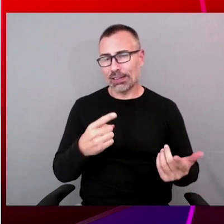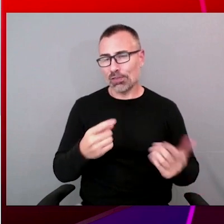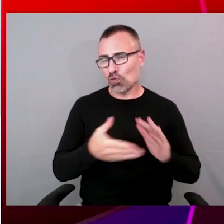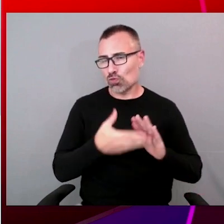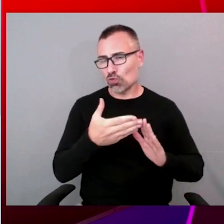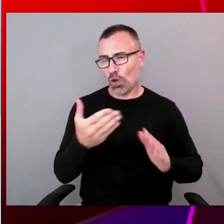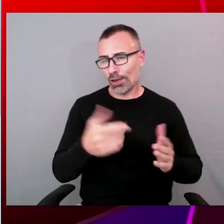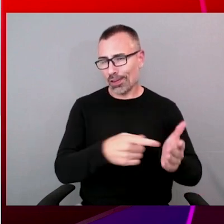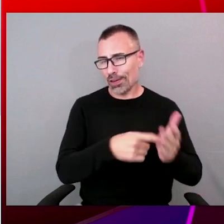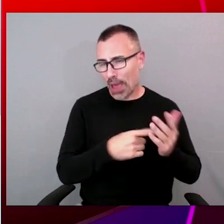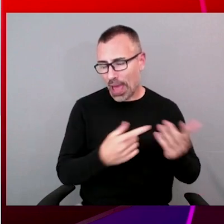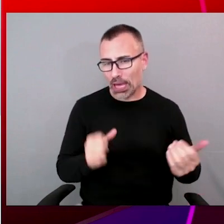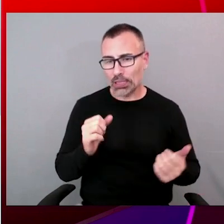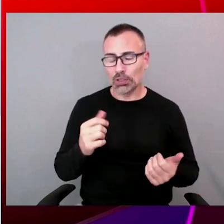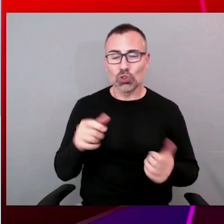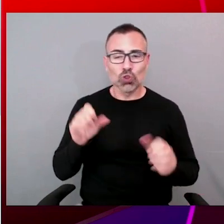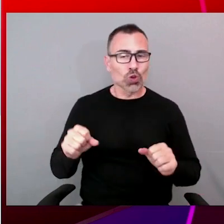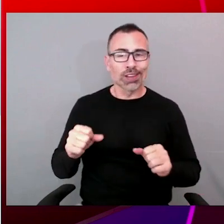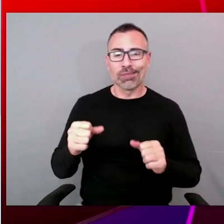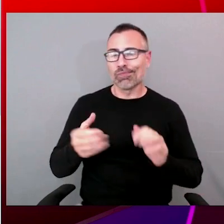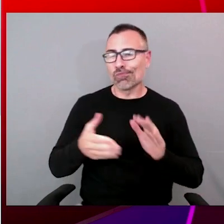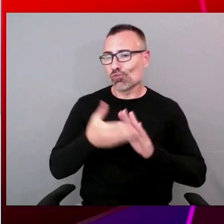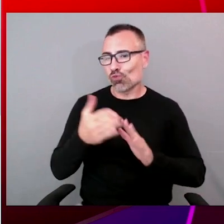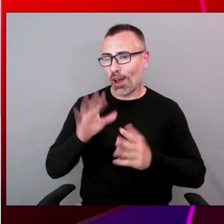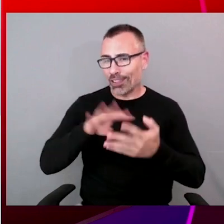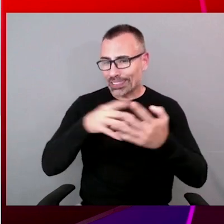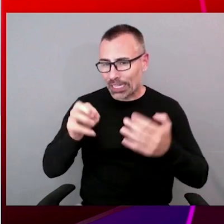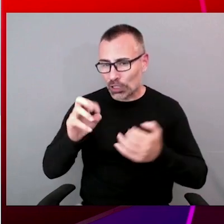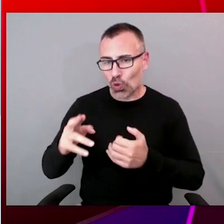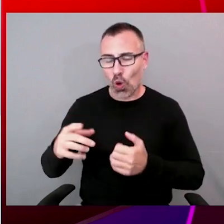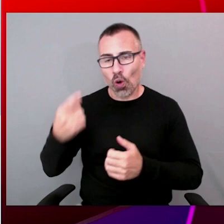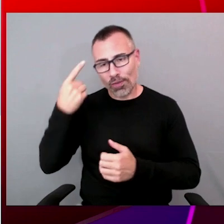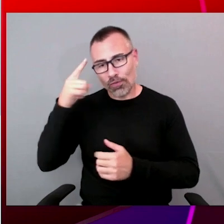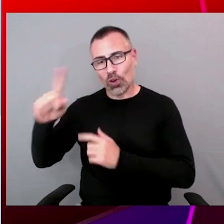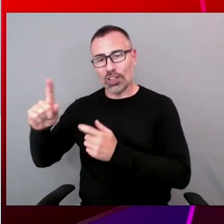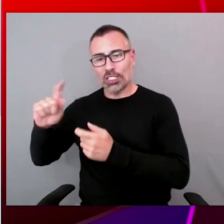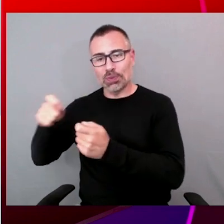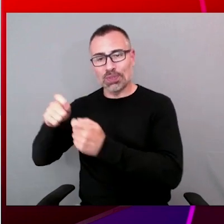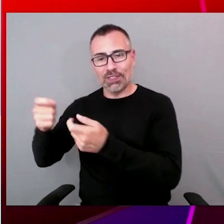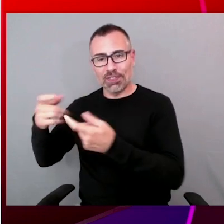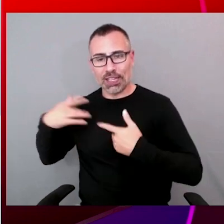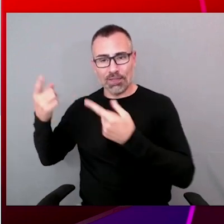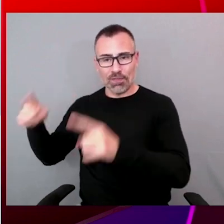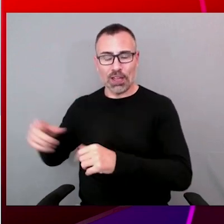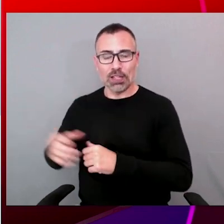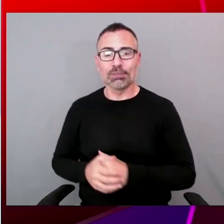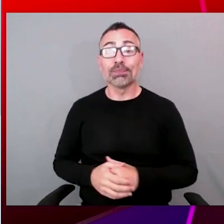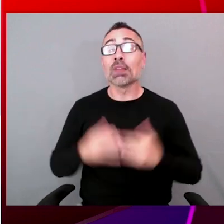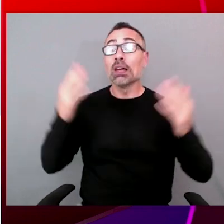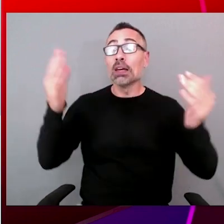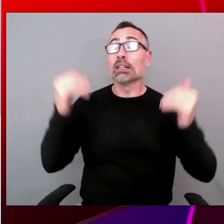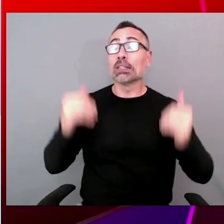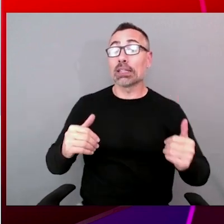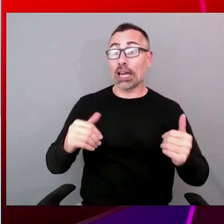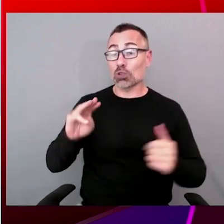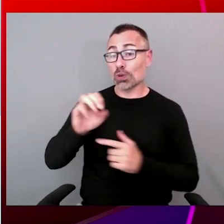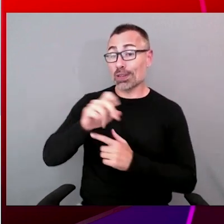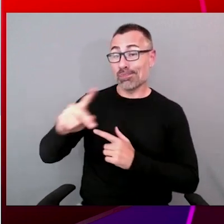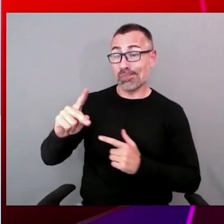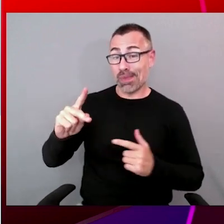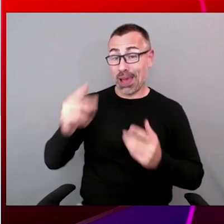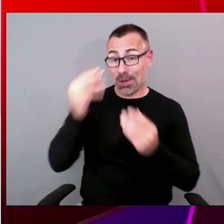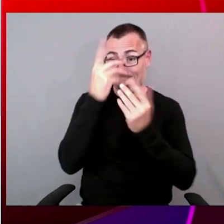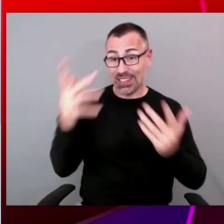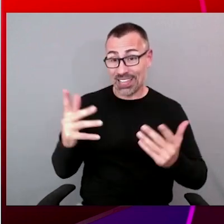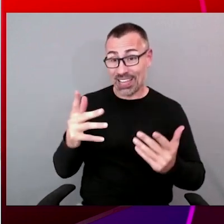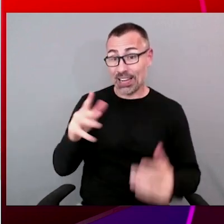driven. The next step here is to map the data fields. Here I'm just going to map all the source